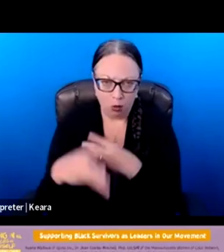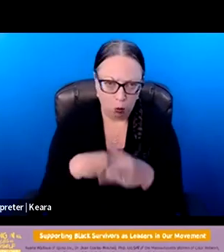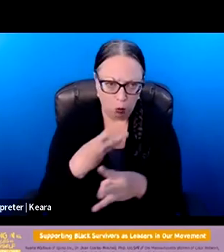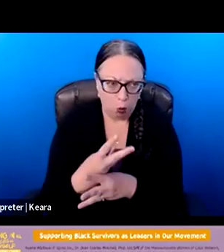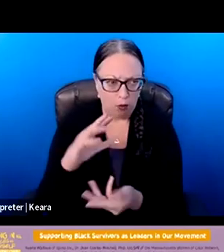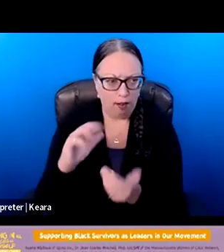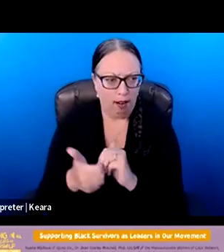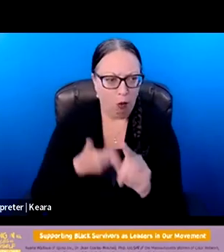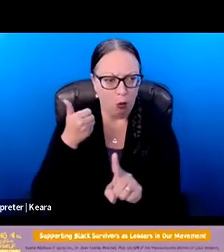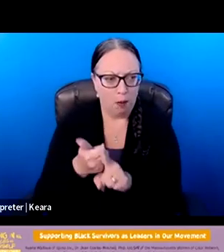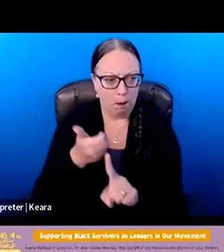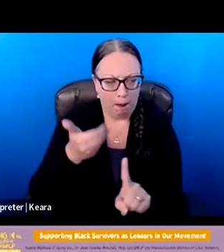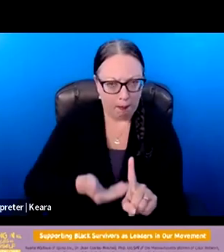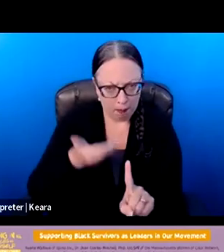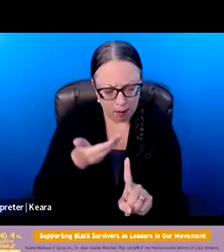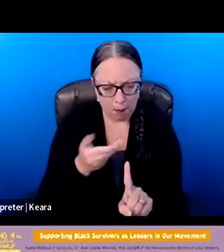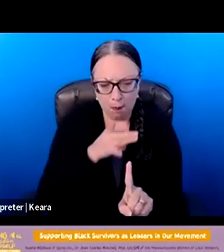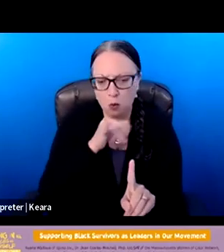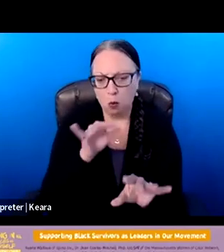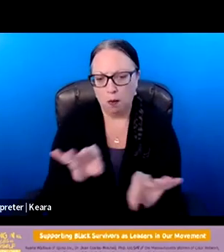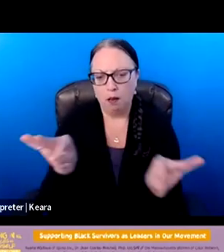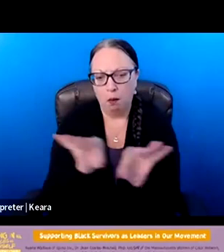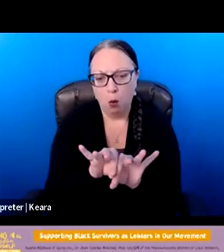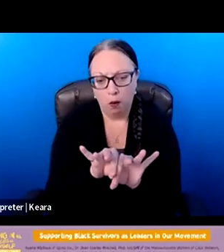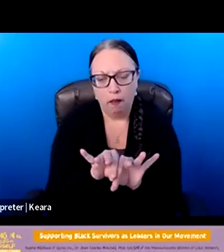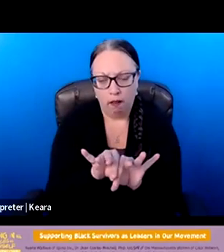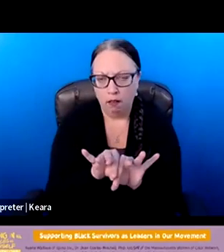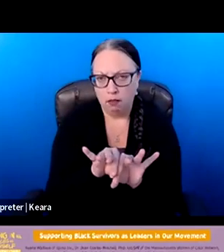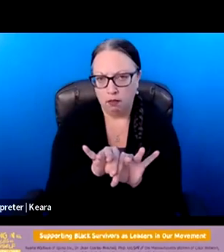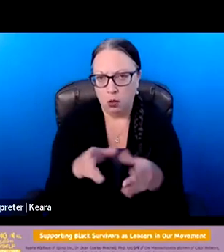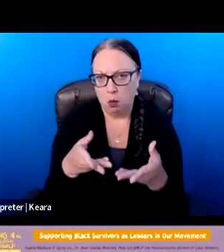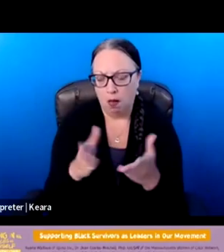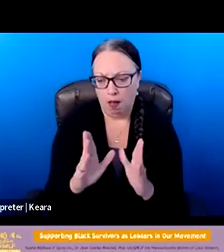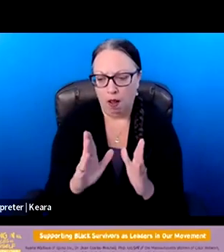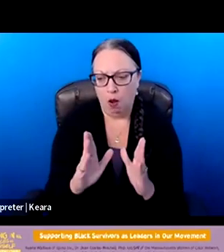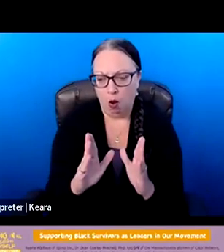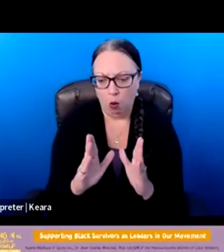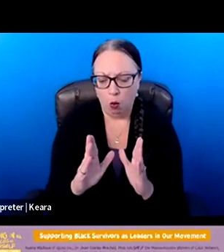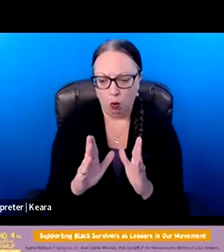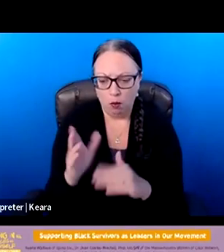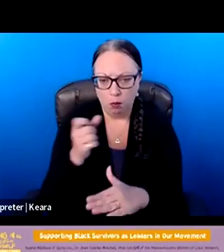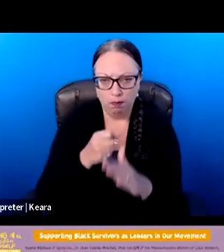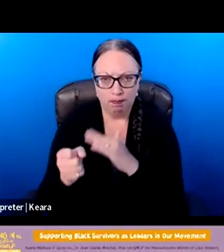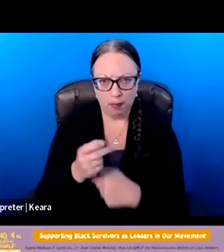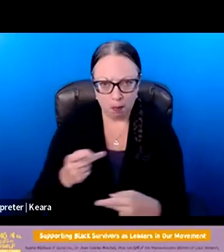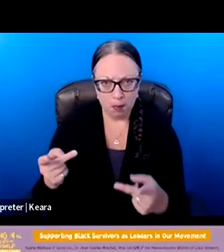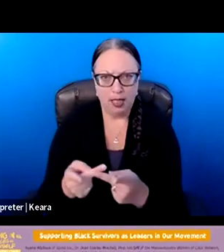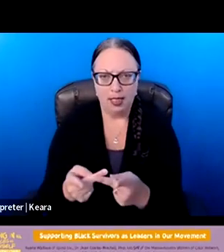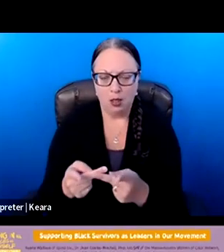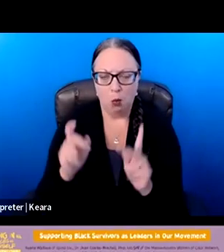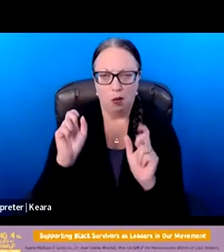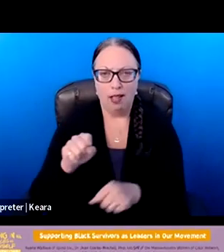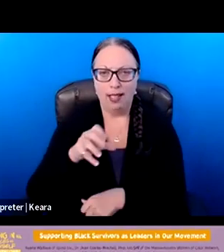important to allow them to be in places where they can speak truth